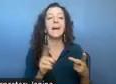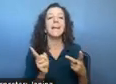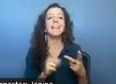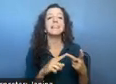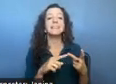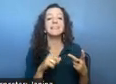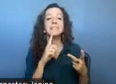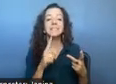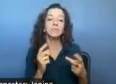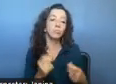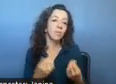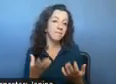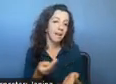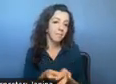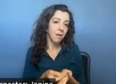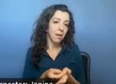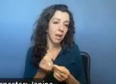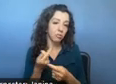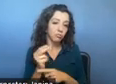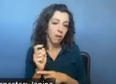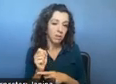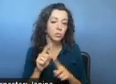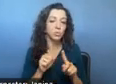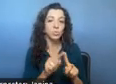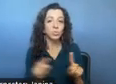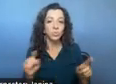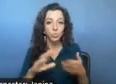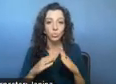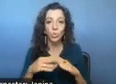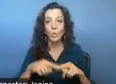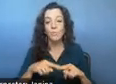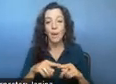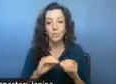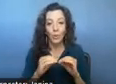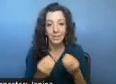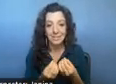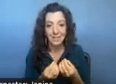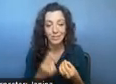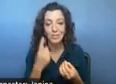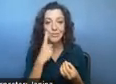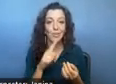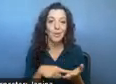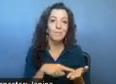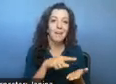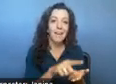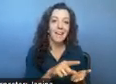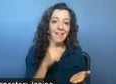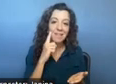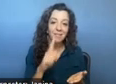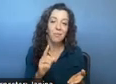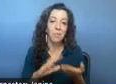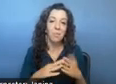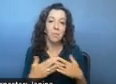you know provide grants to community uh based organizations to fund uh community health